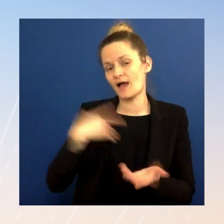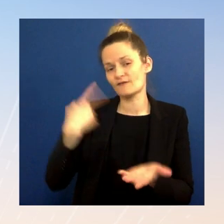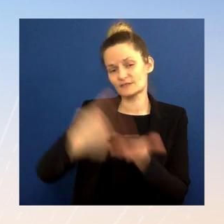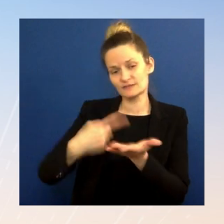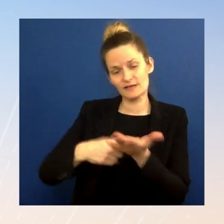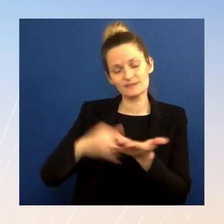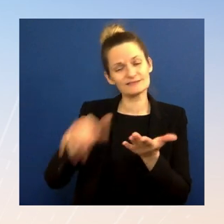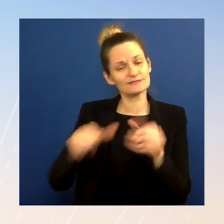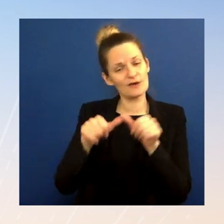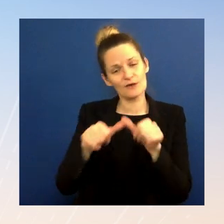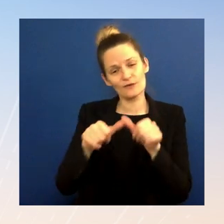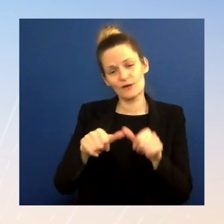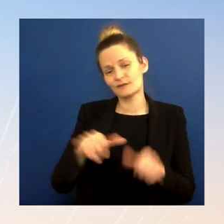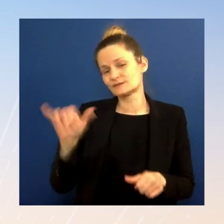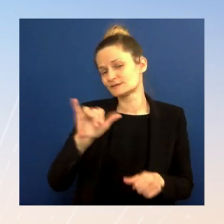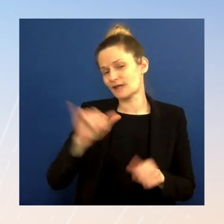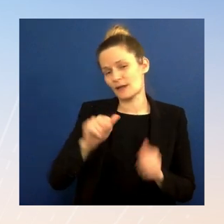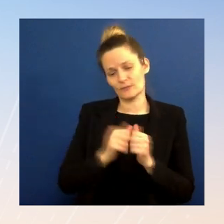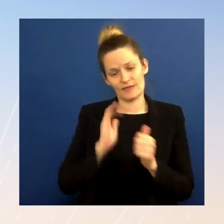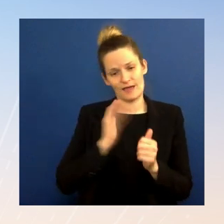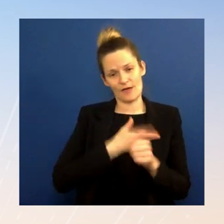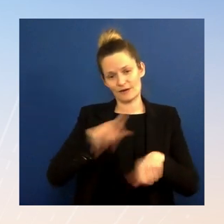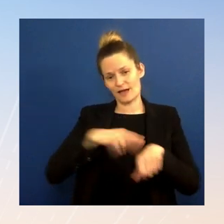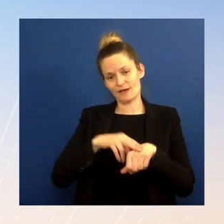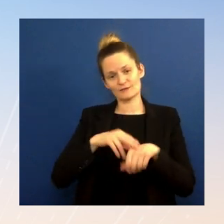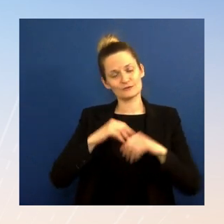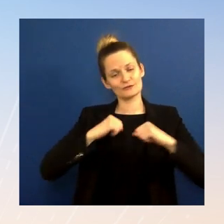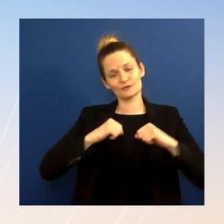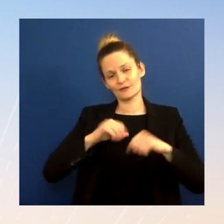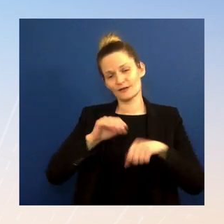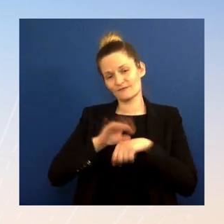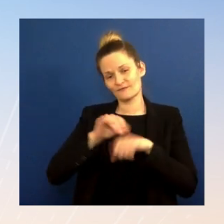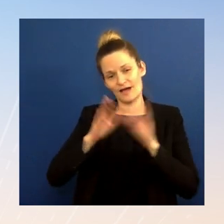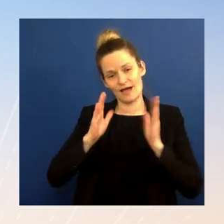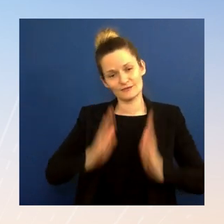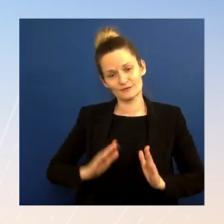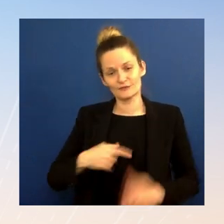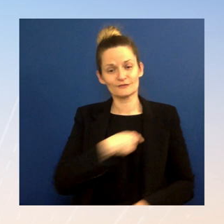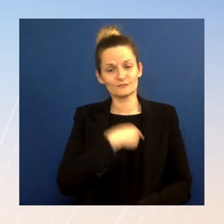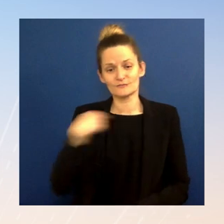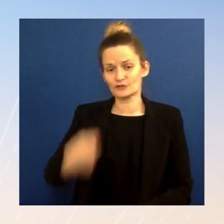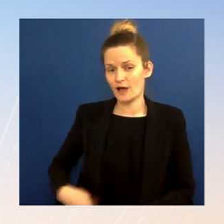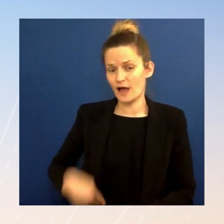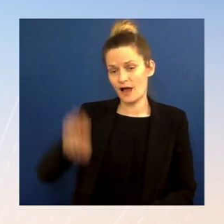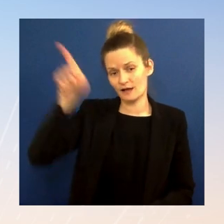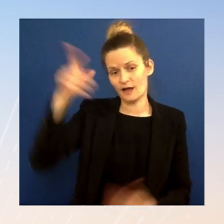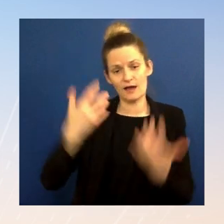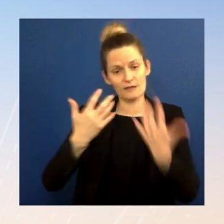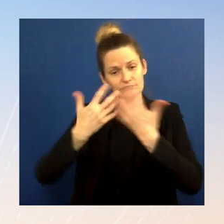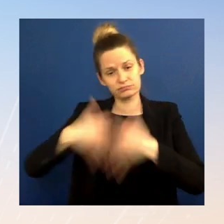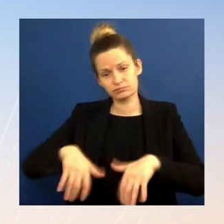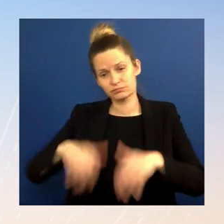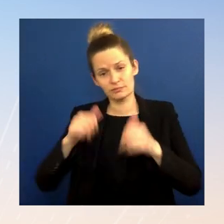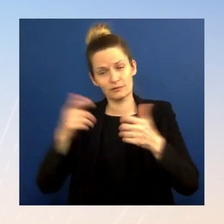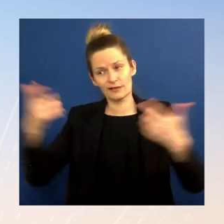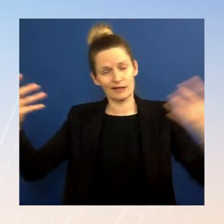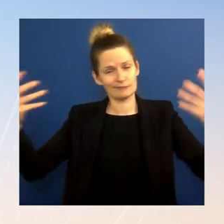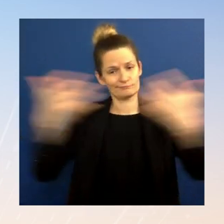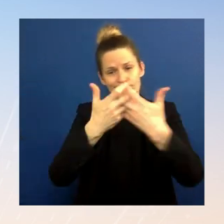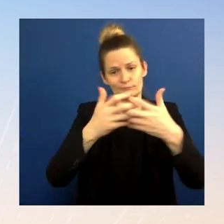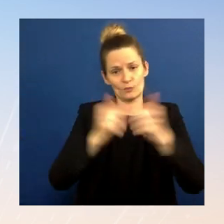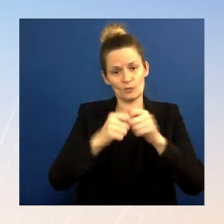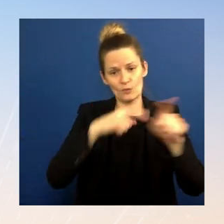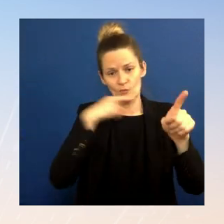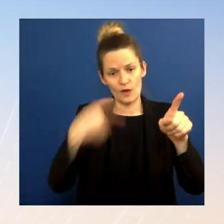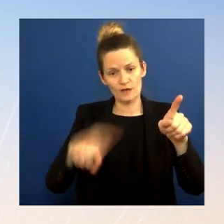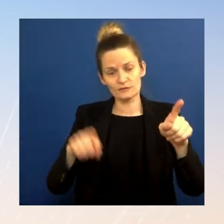week. And certainly China's alignment with Russia in a range of ways is, and the potential implications and consequences of that are a central